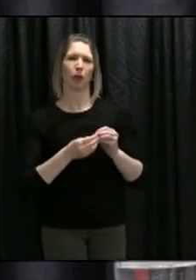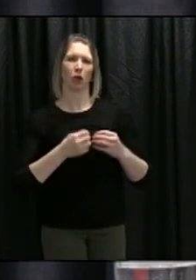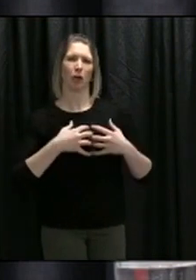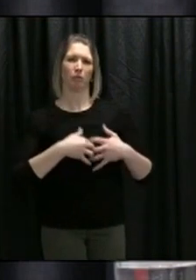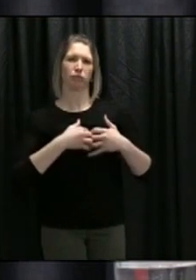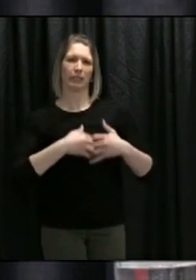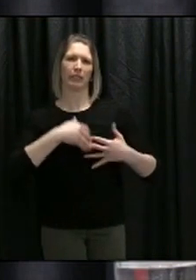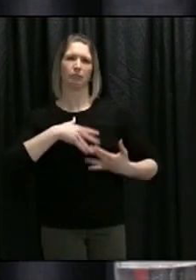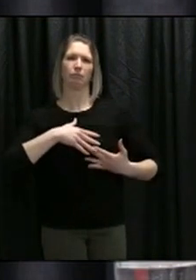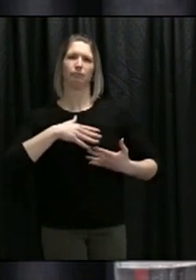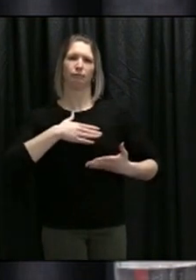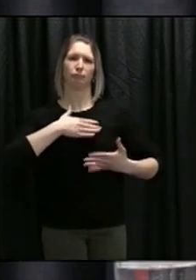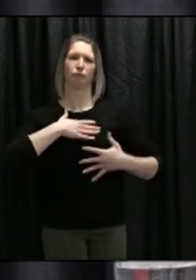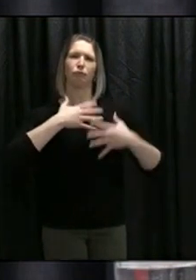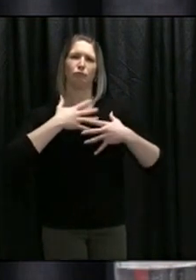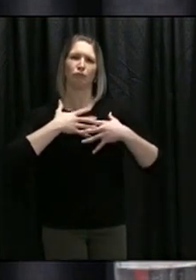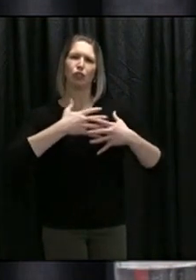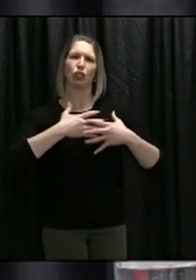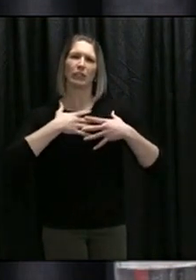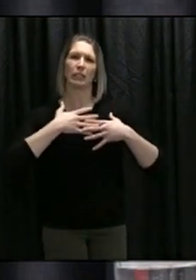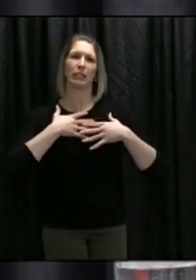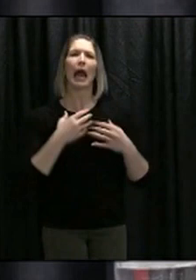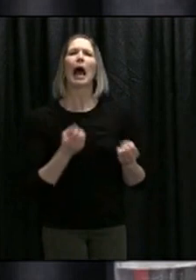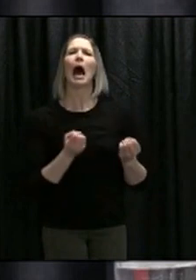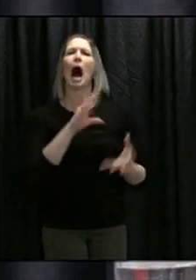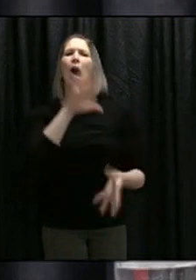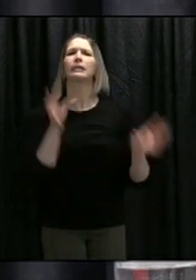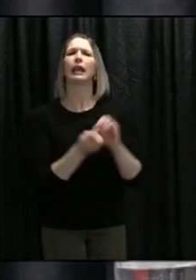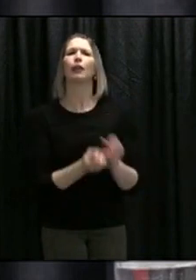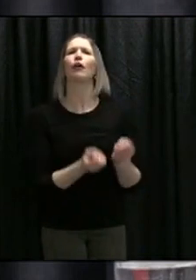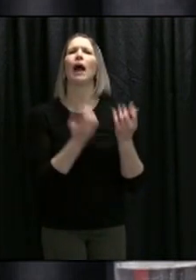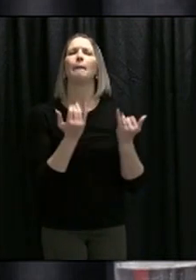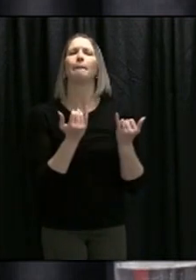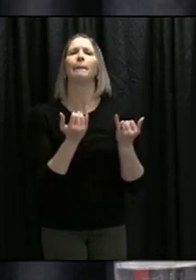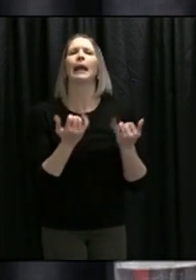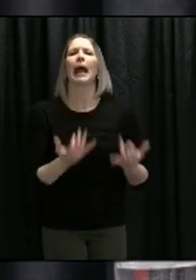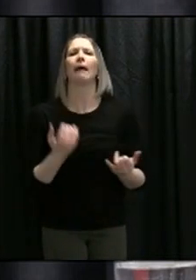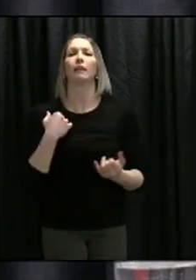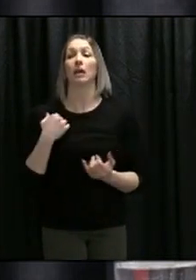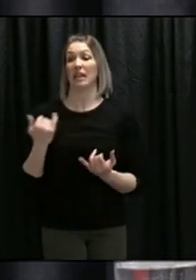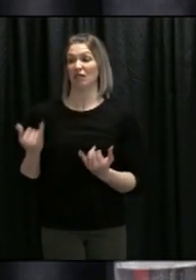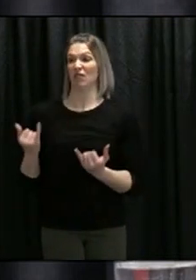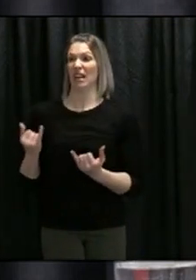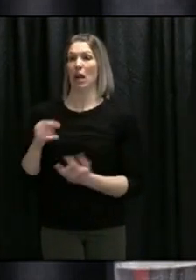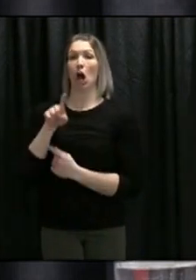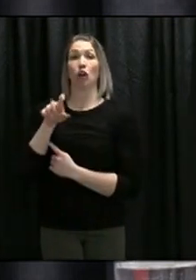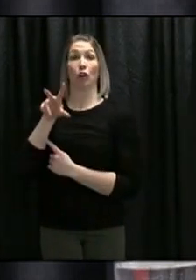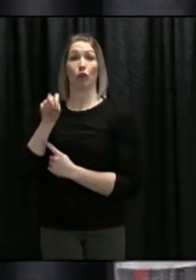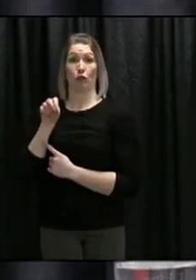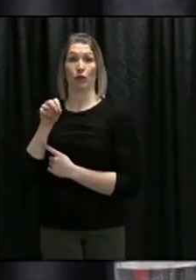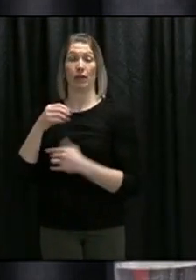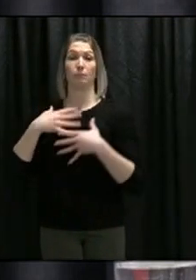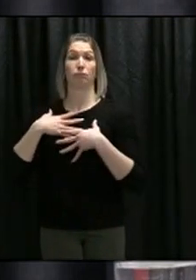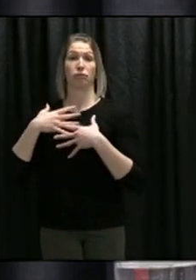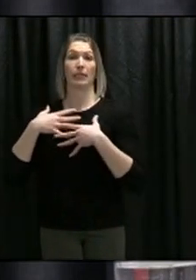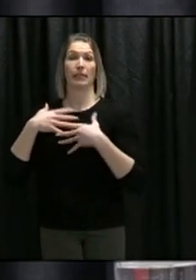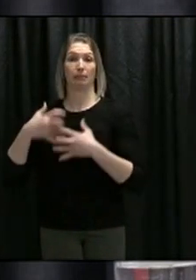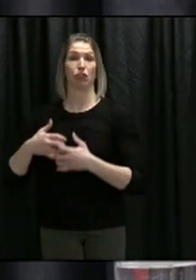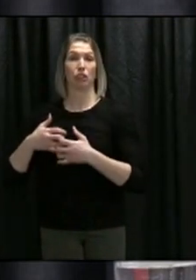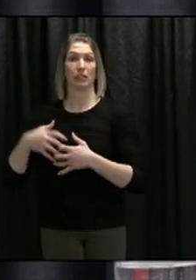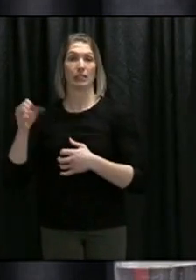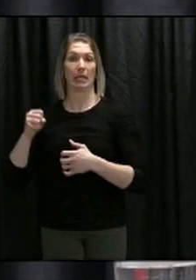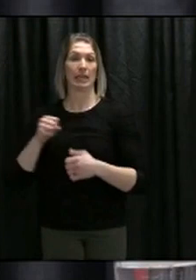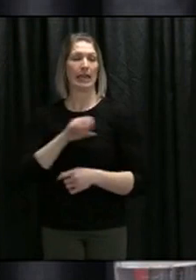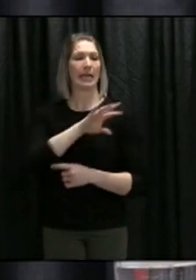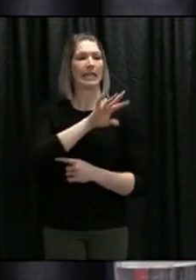broken down by region. Certainly. The count I have today is 130 total. There are 17